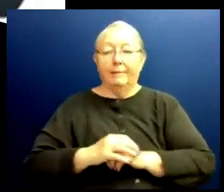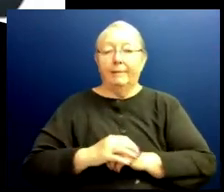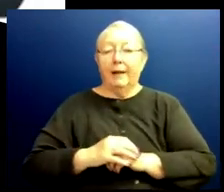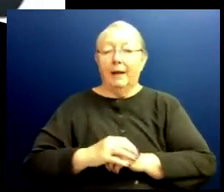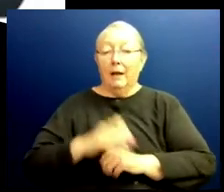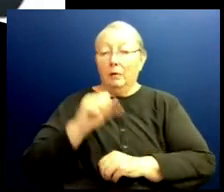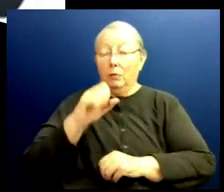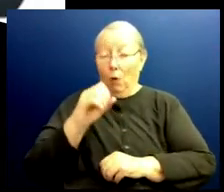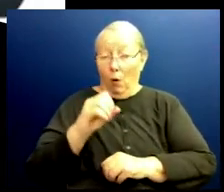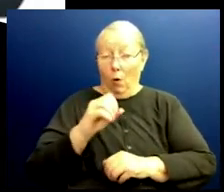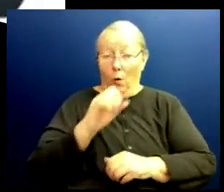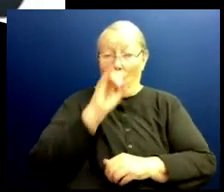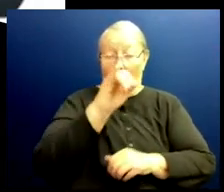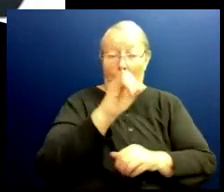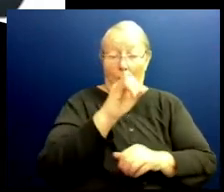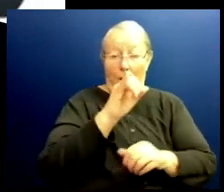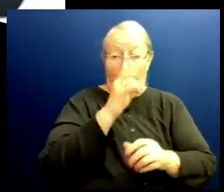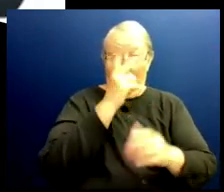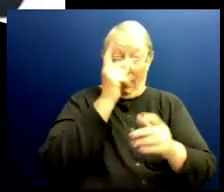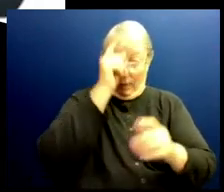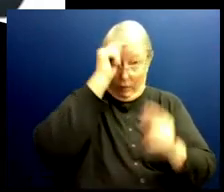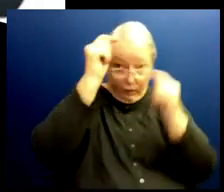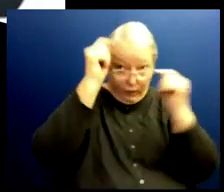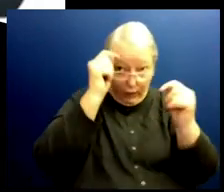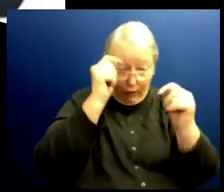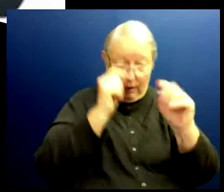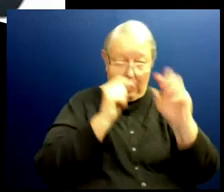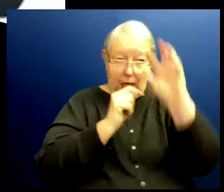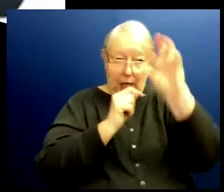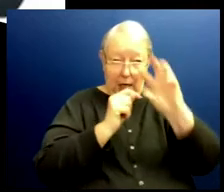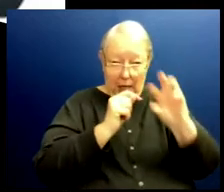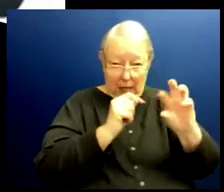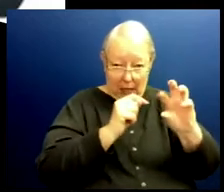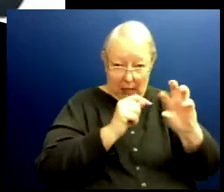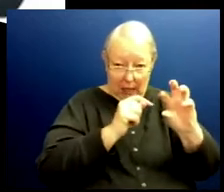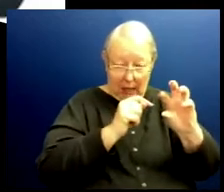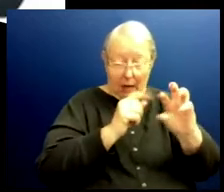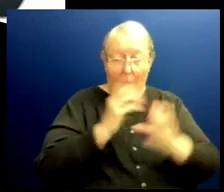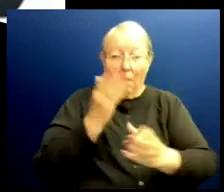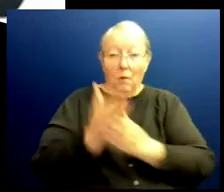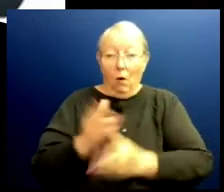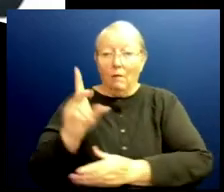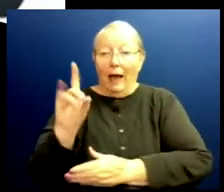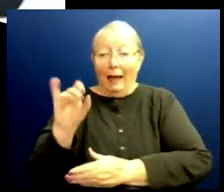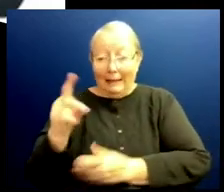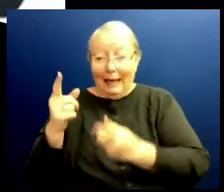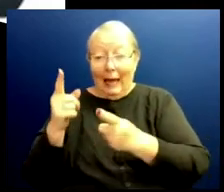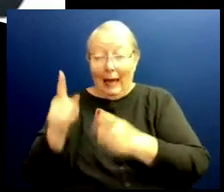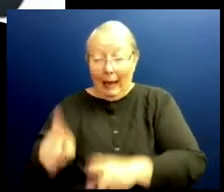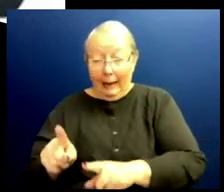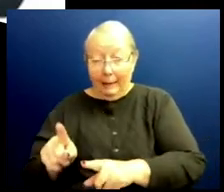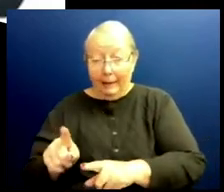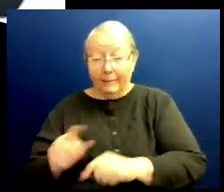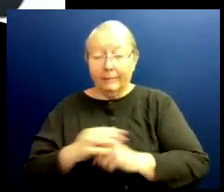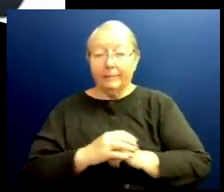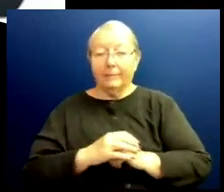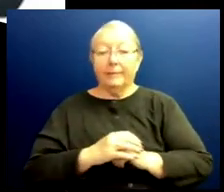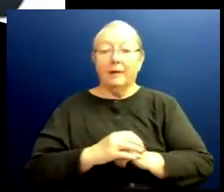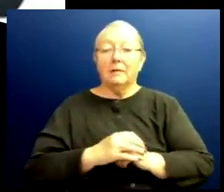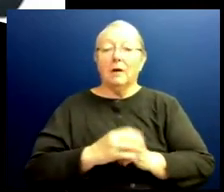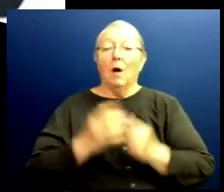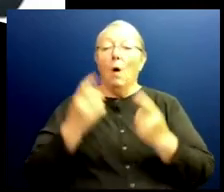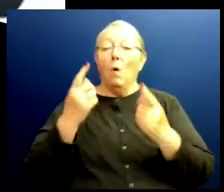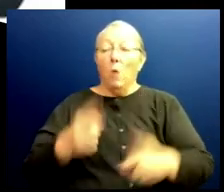these theoretical predictions, a group of us at the Institute, as soon as the spherical aberration of Hubble telescope was